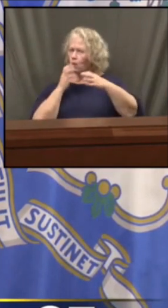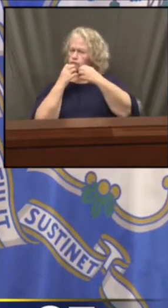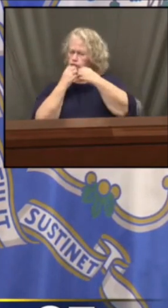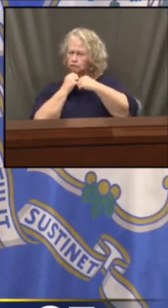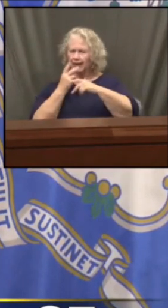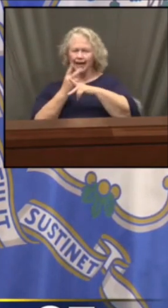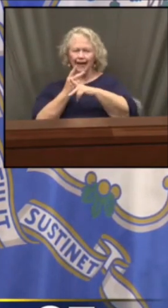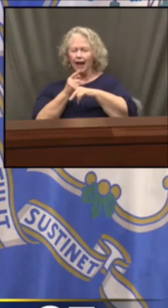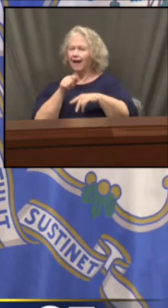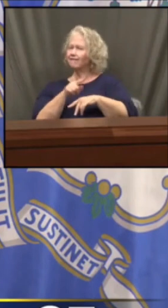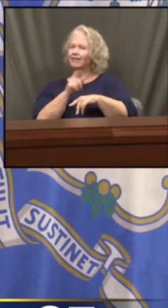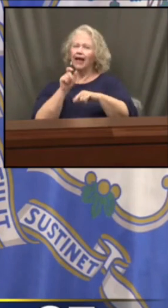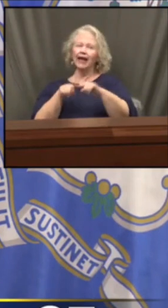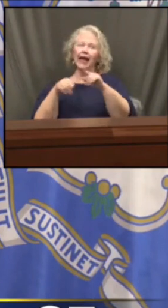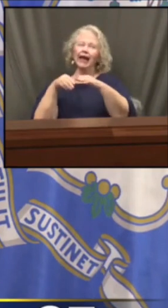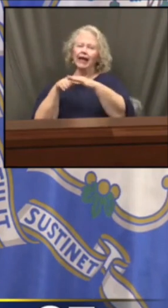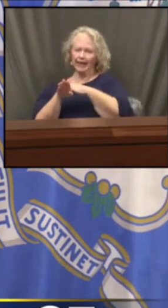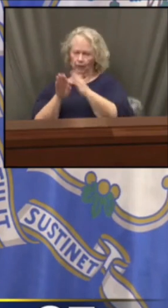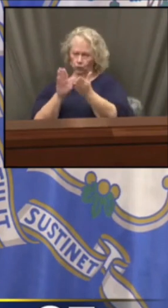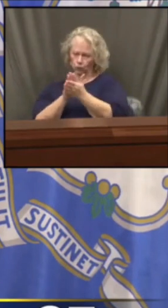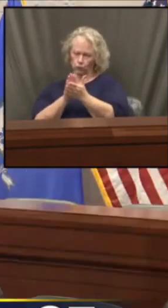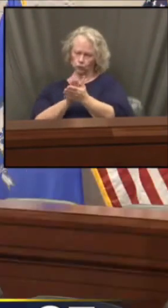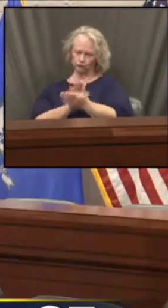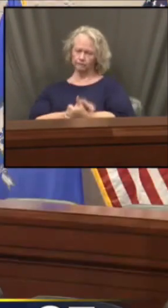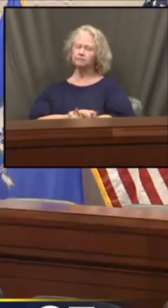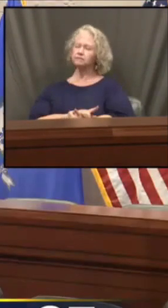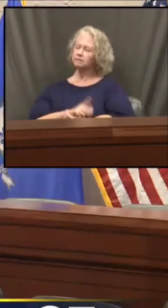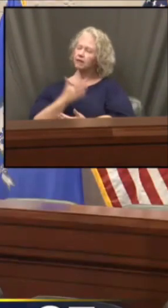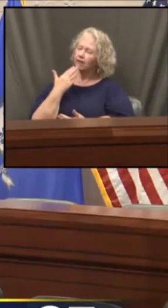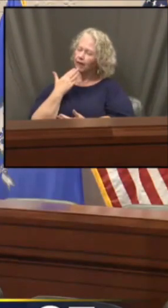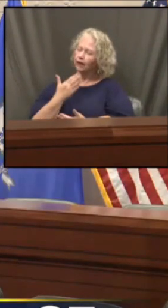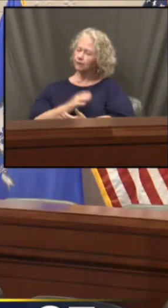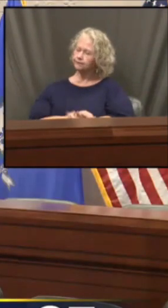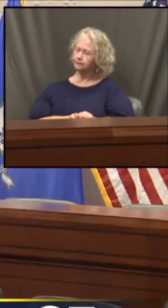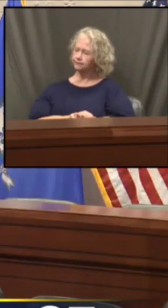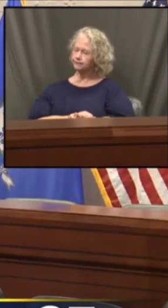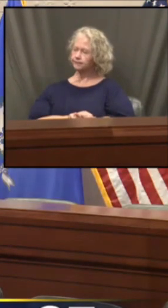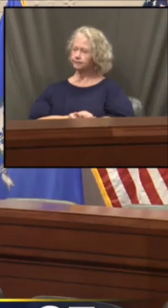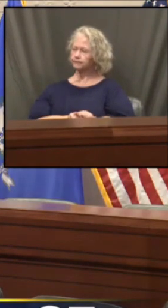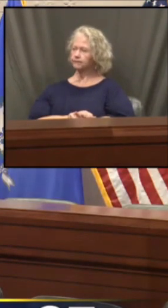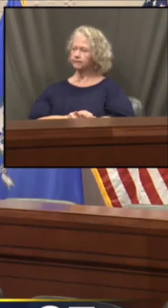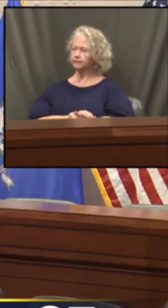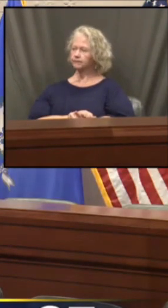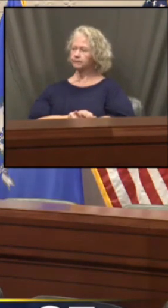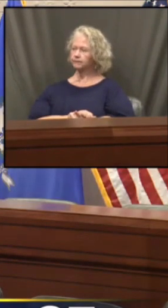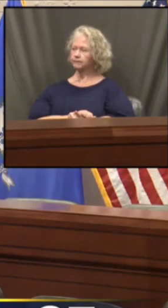otherwise can't get into the classroom. Great, thank you, sir.